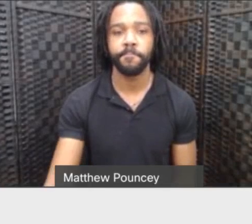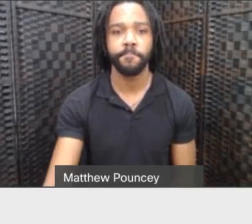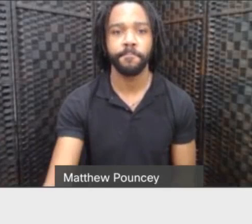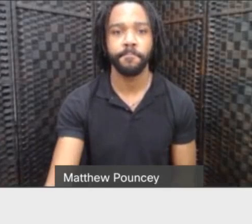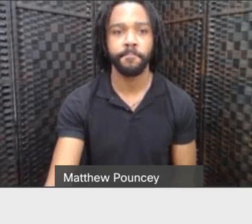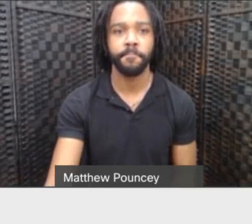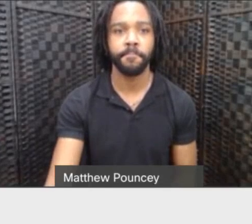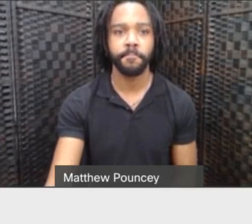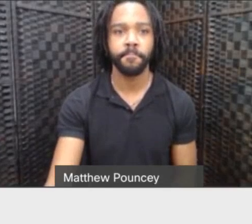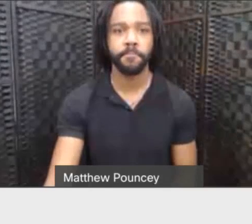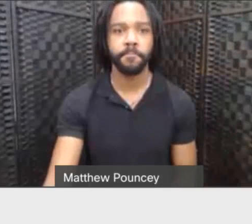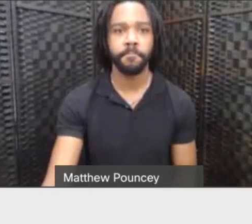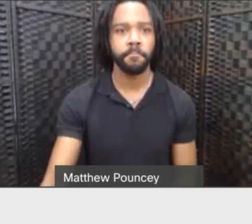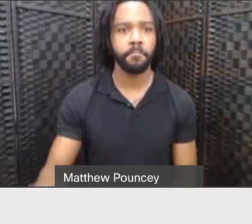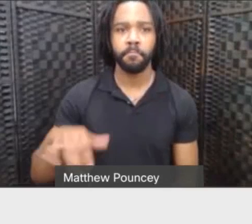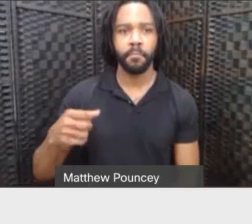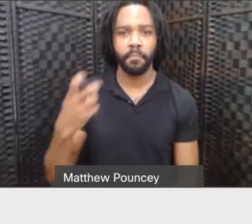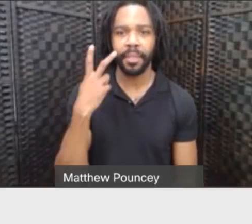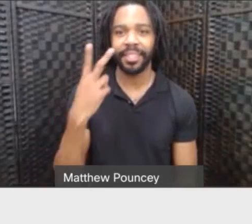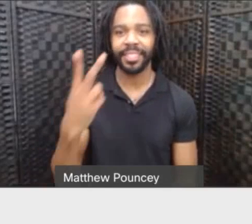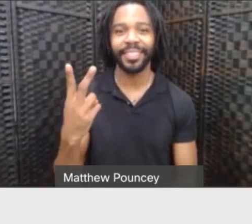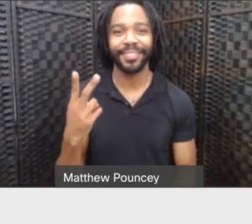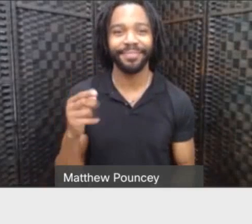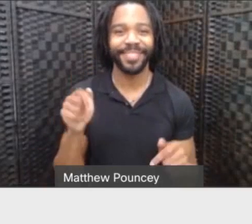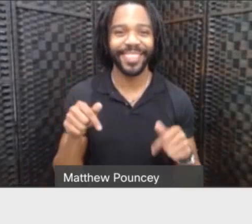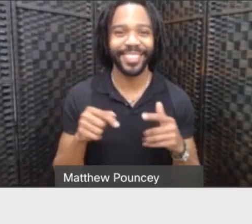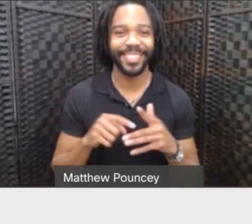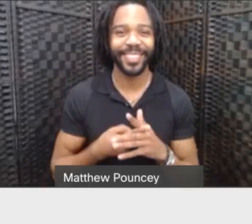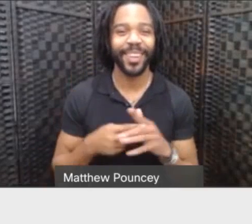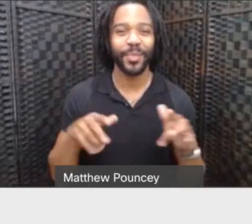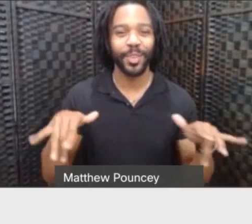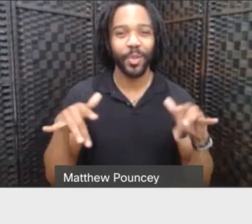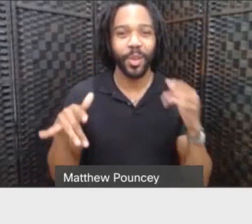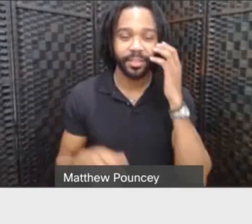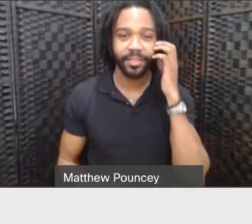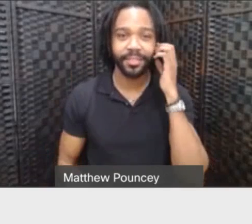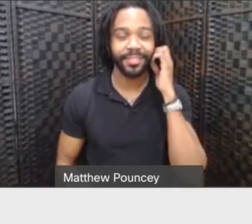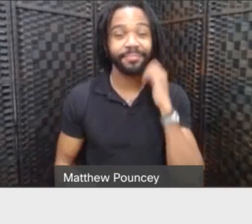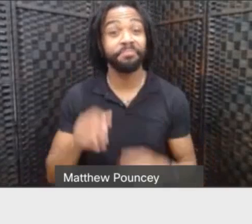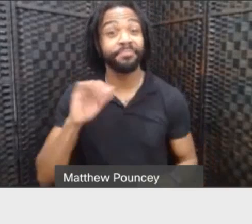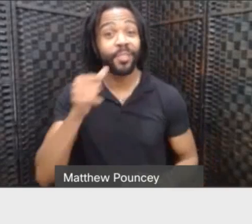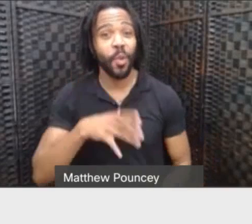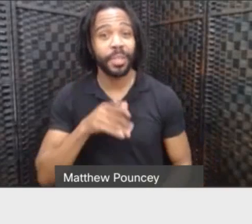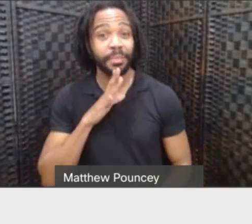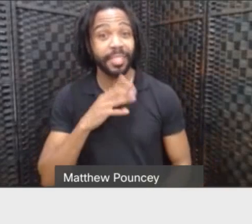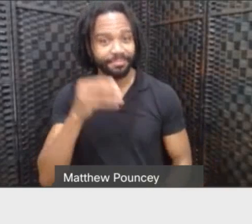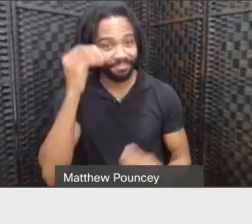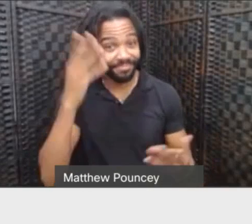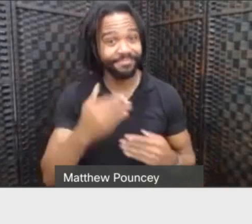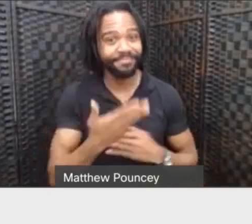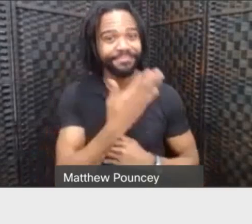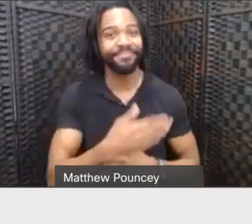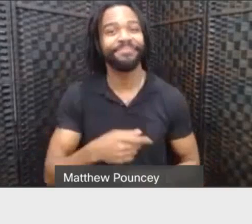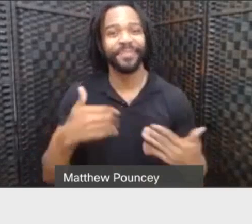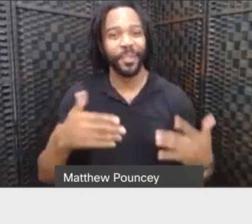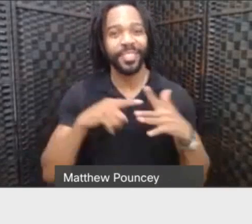I had not seen the recording start yet. That's why I have not started. Good morning, Director Reese. The recording has started. Okay, thank